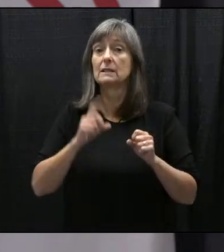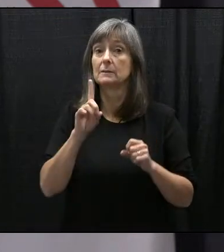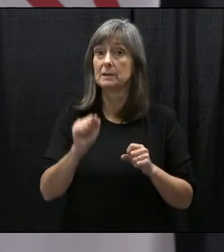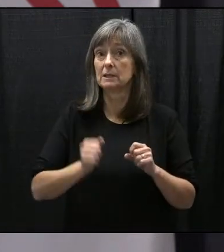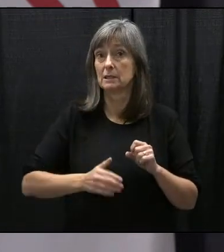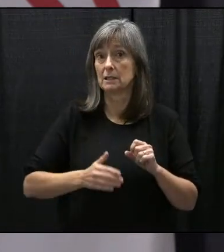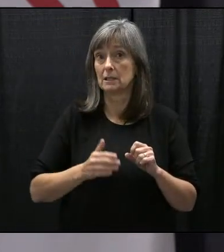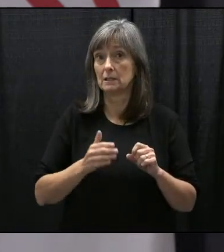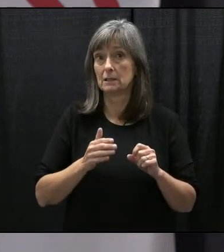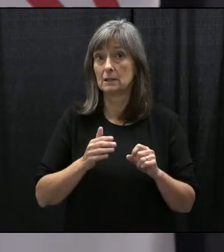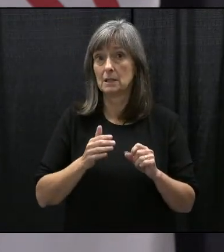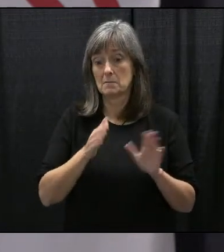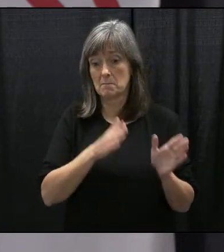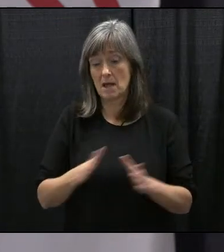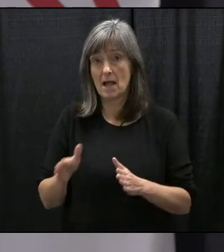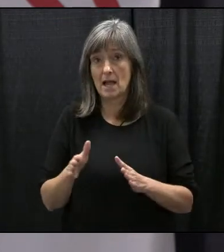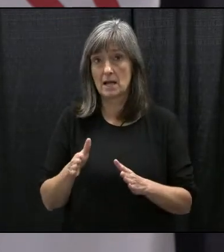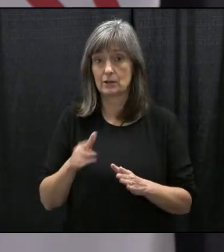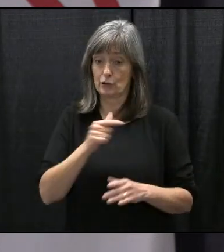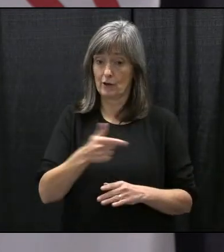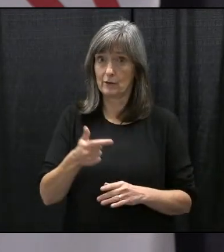disability plans,